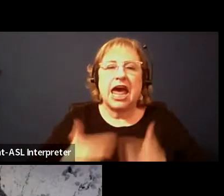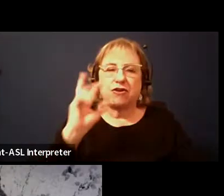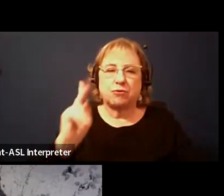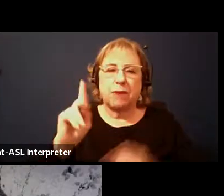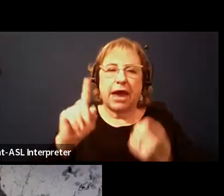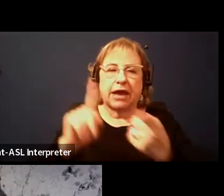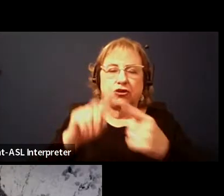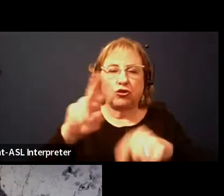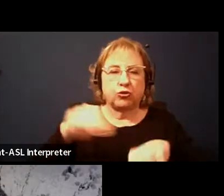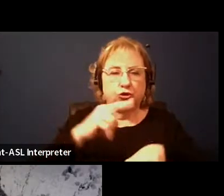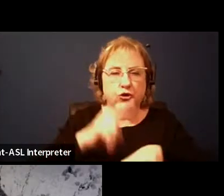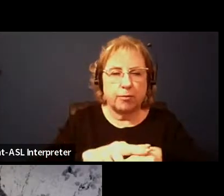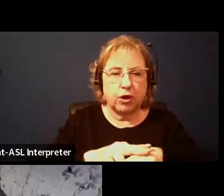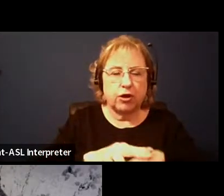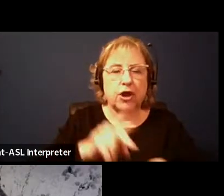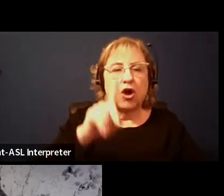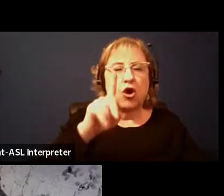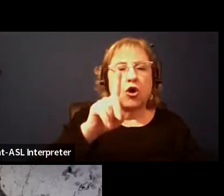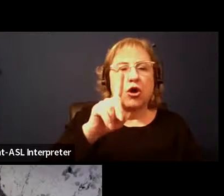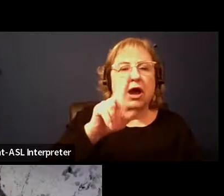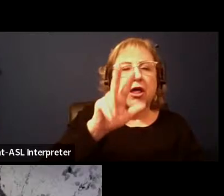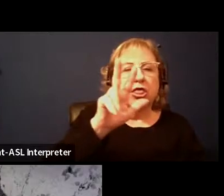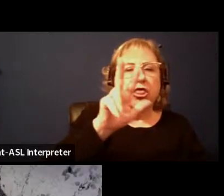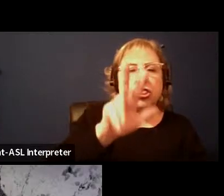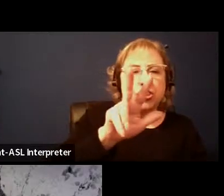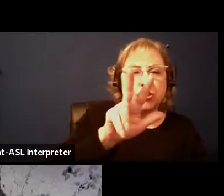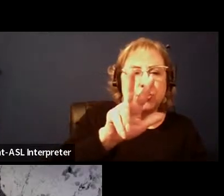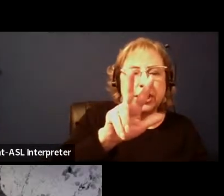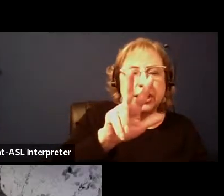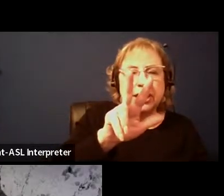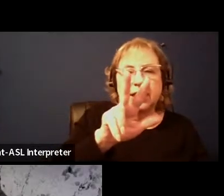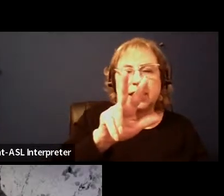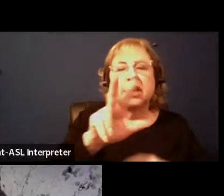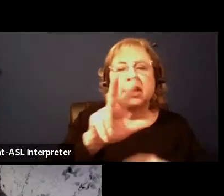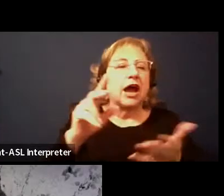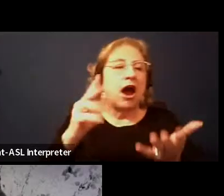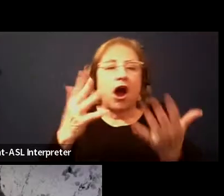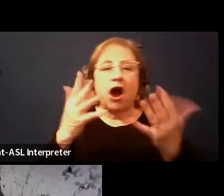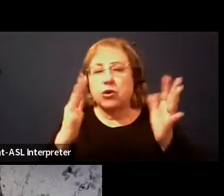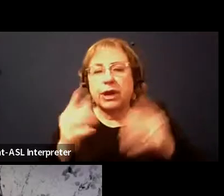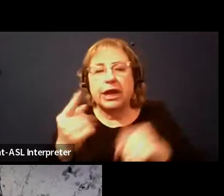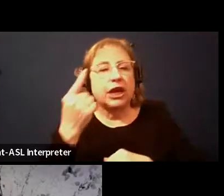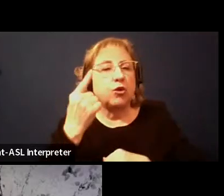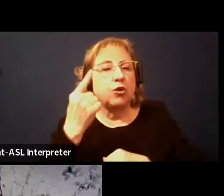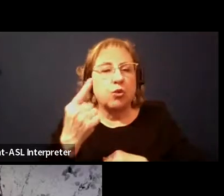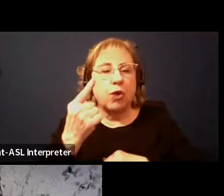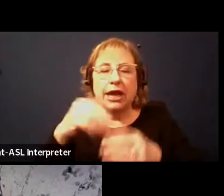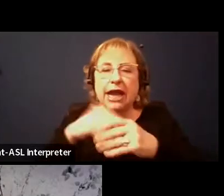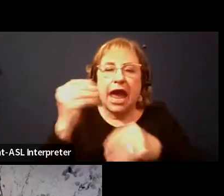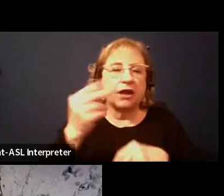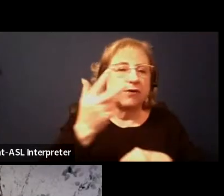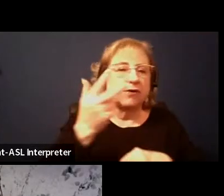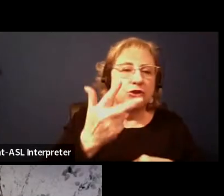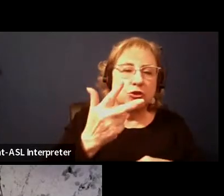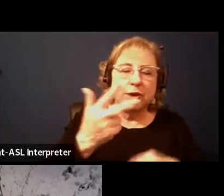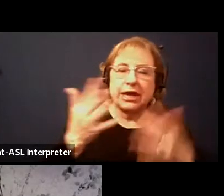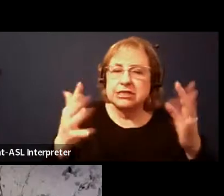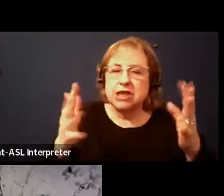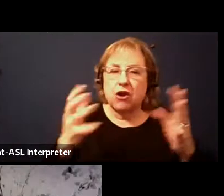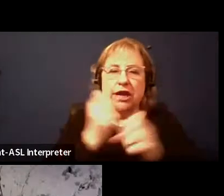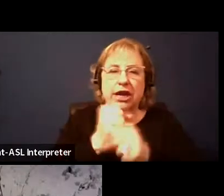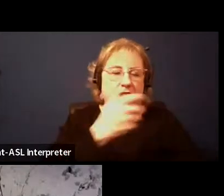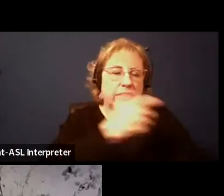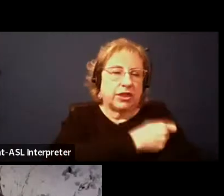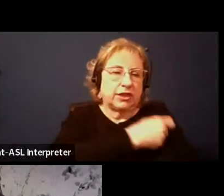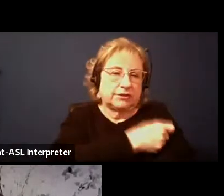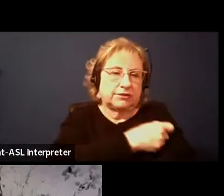Almost 1 out of every 3 5 to 11-year-olds in our county has already gotten their first COVID vaccine dose, which is